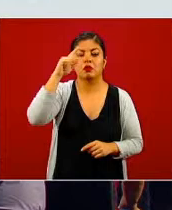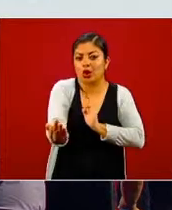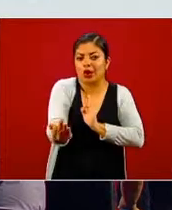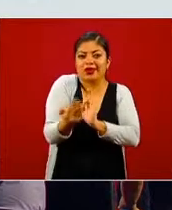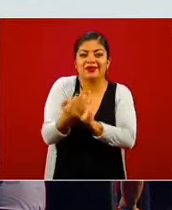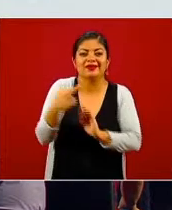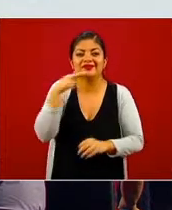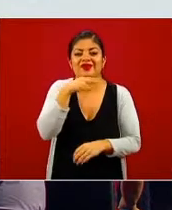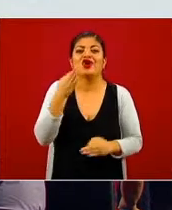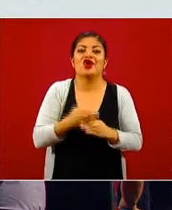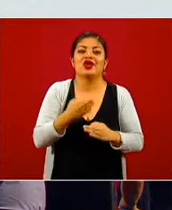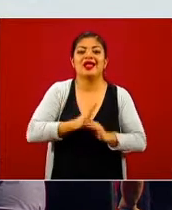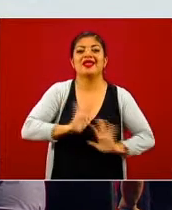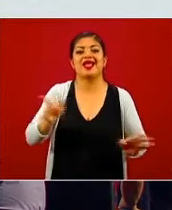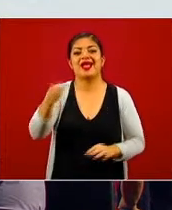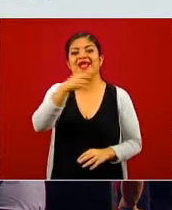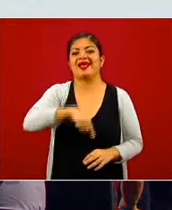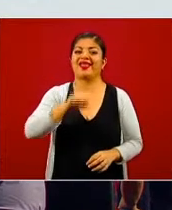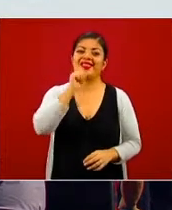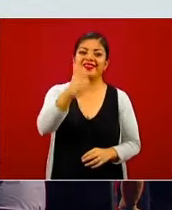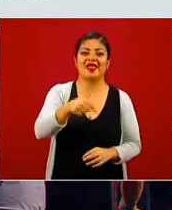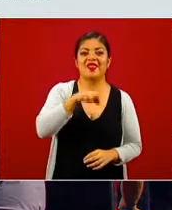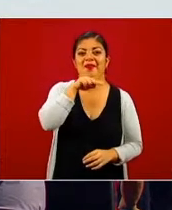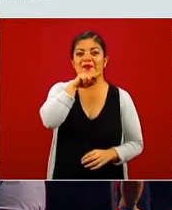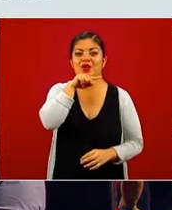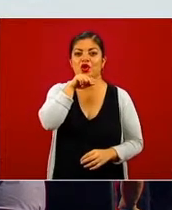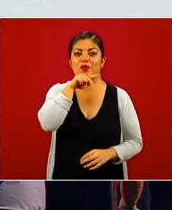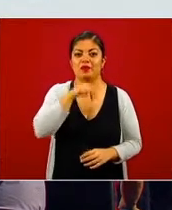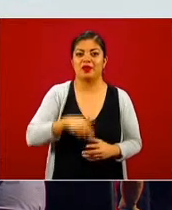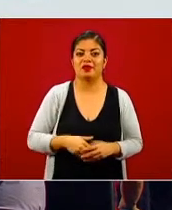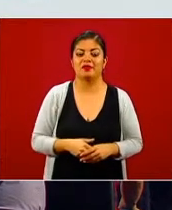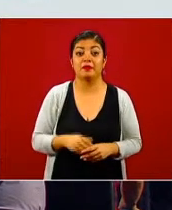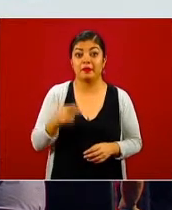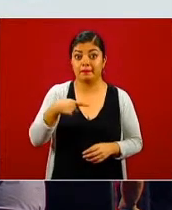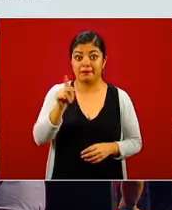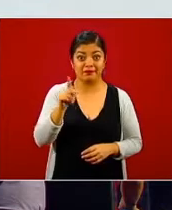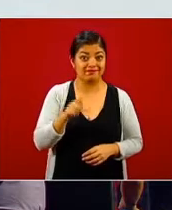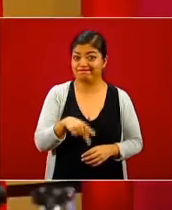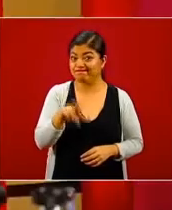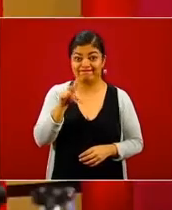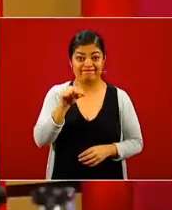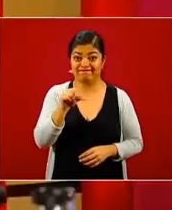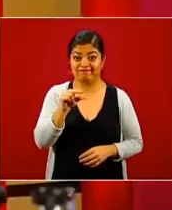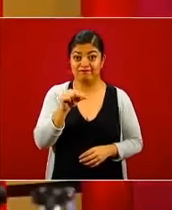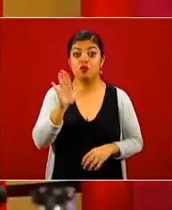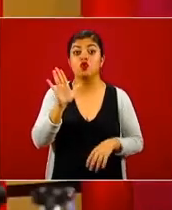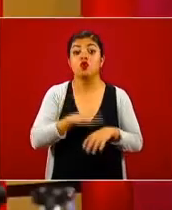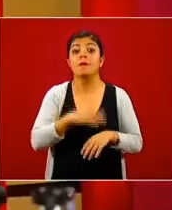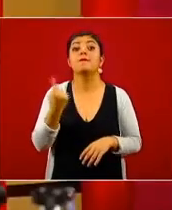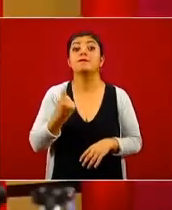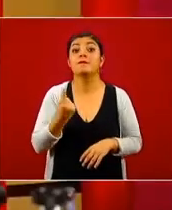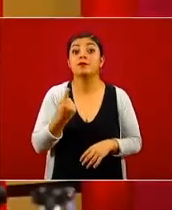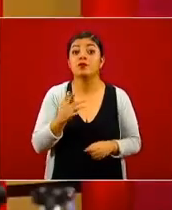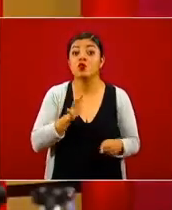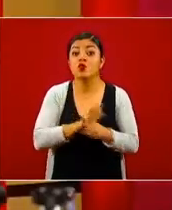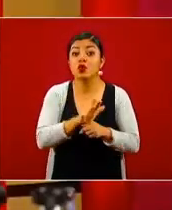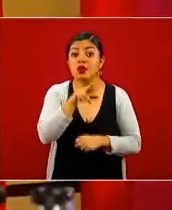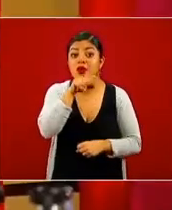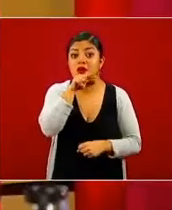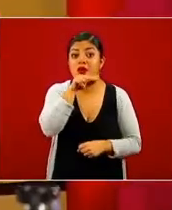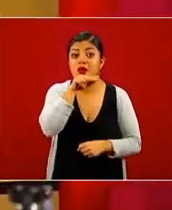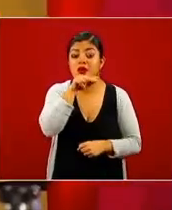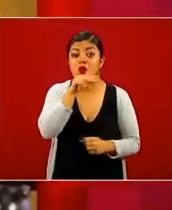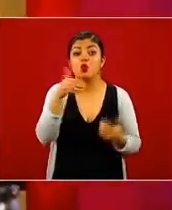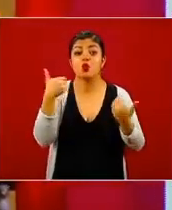We would have had a very short epidemic. We would all be a lot less worried right now if that had been true. But